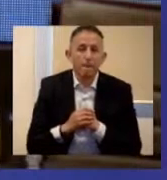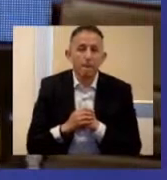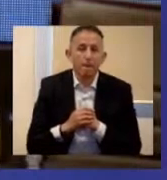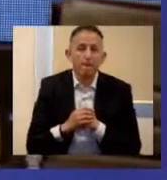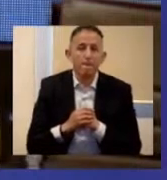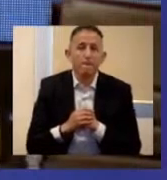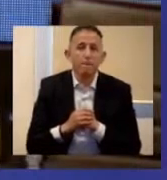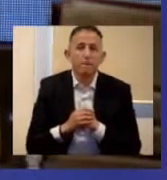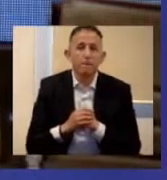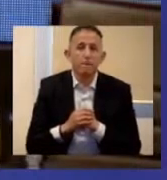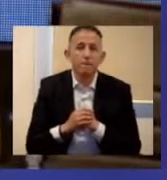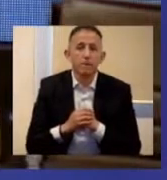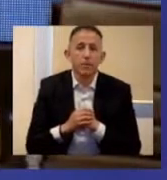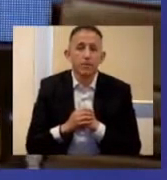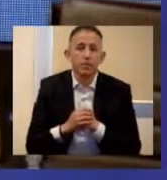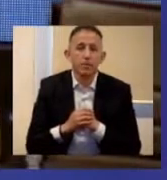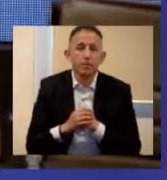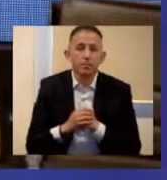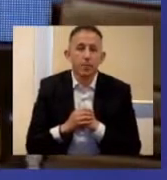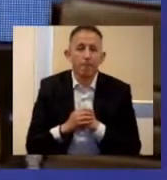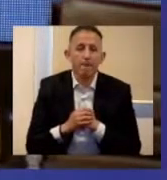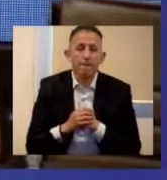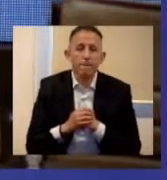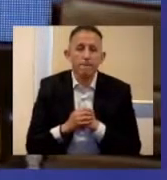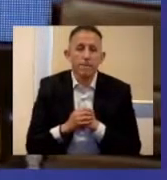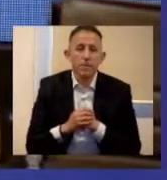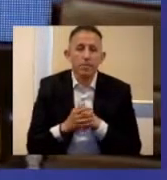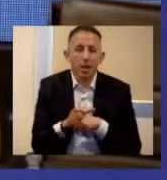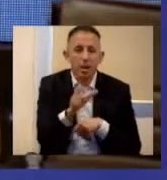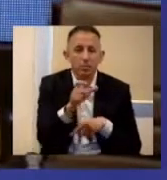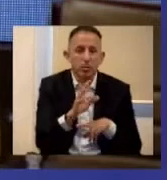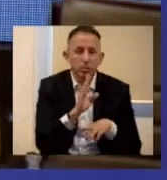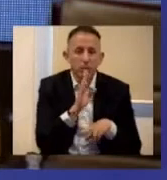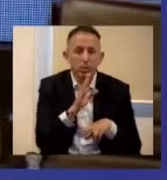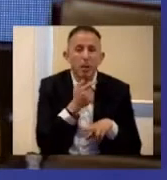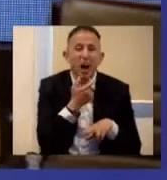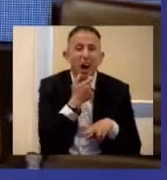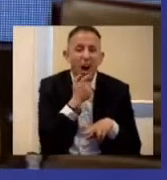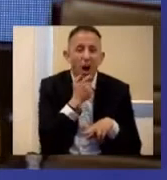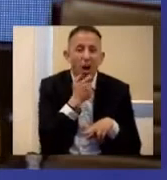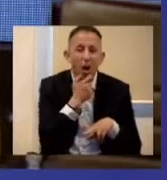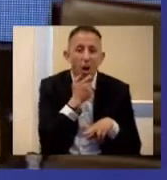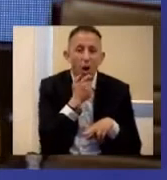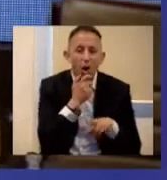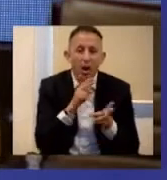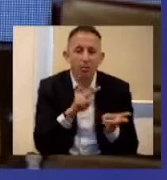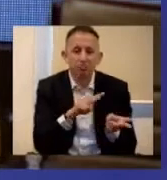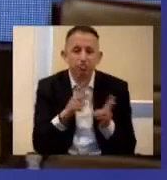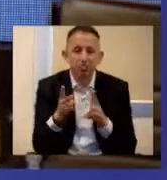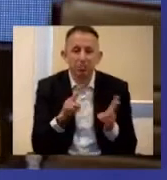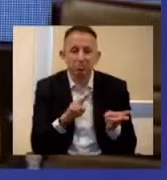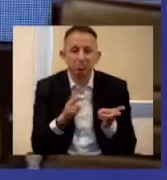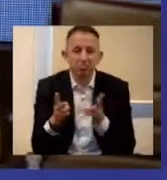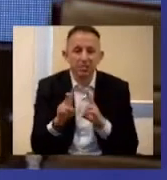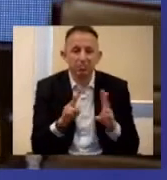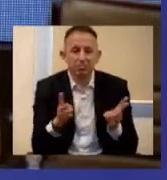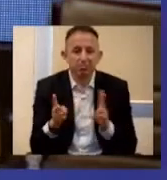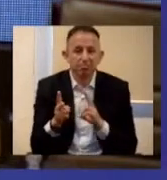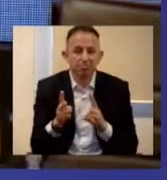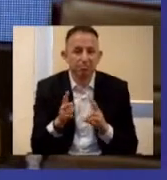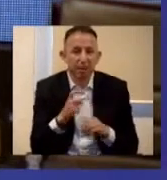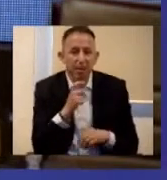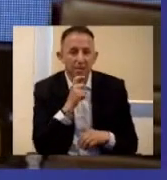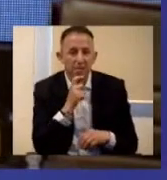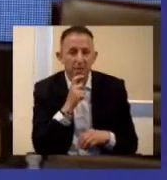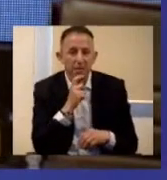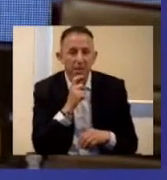scientific papers on several books, and he taught and researched artificial intelligence at many universities